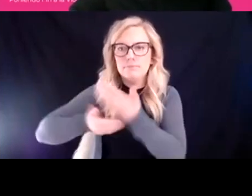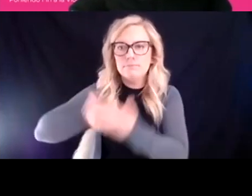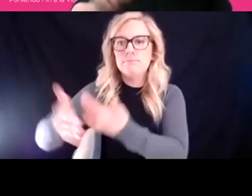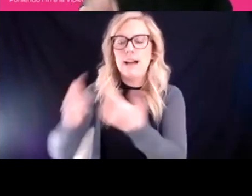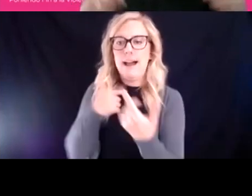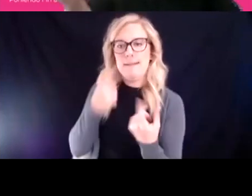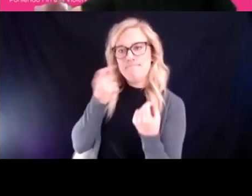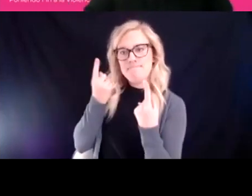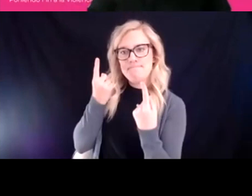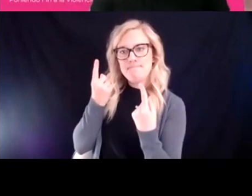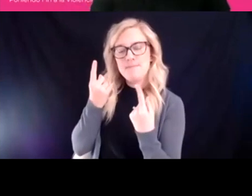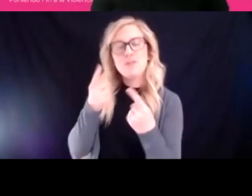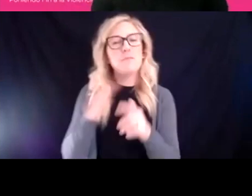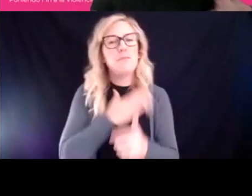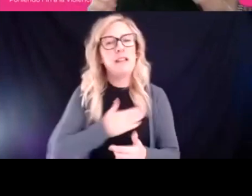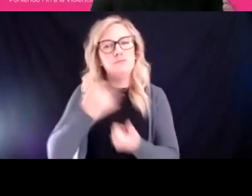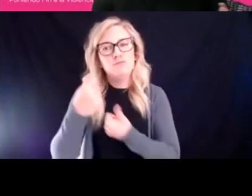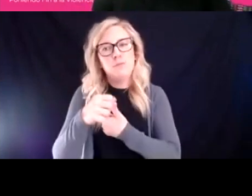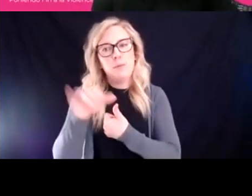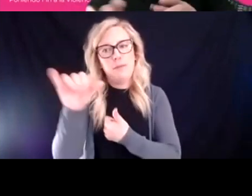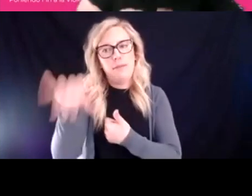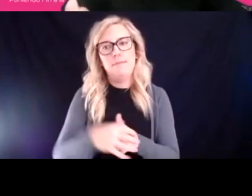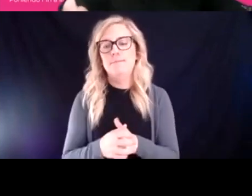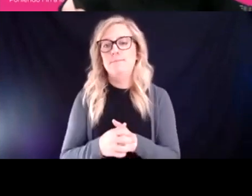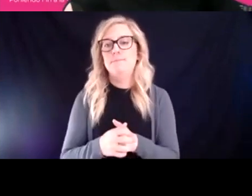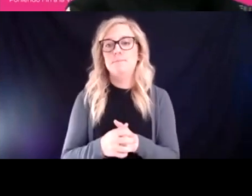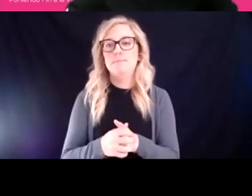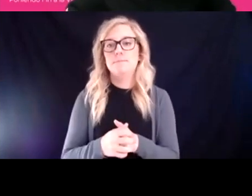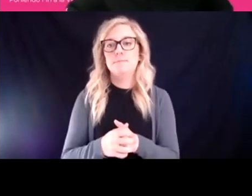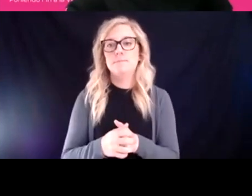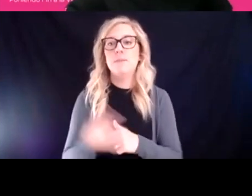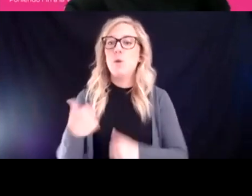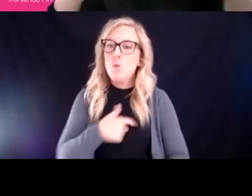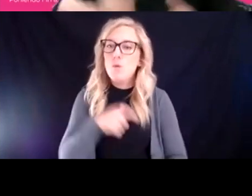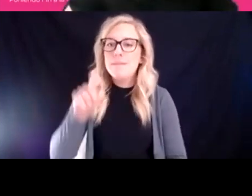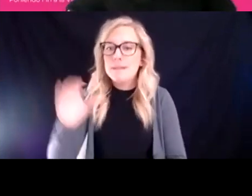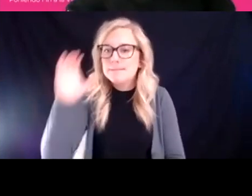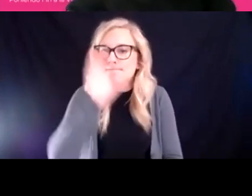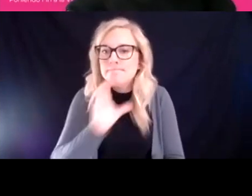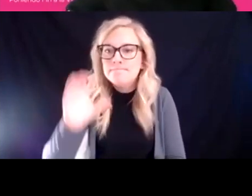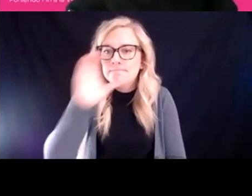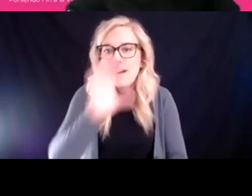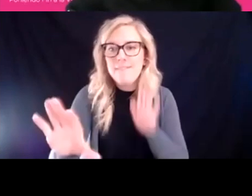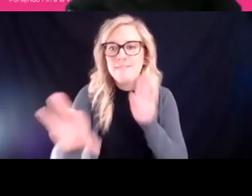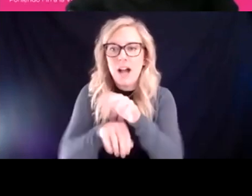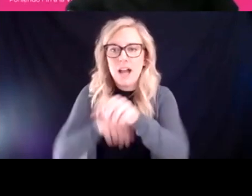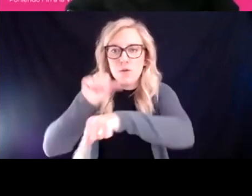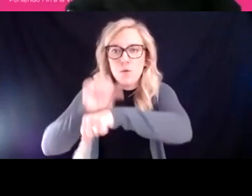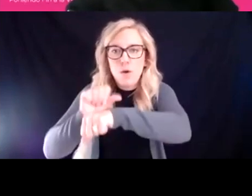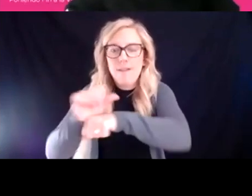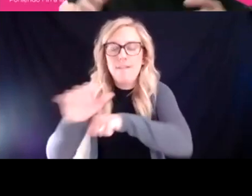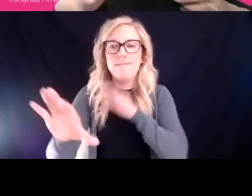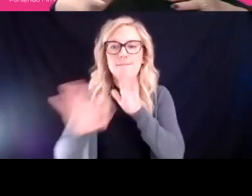So, please bear that in mind as well. We have to go find the work for us. We have to go find our projects.